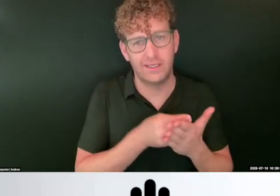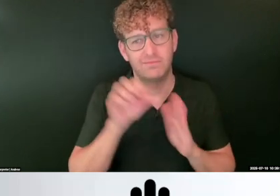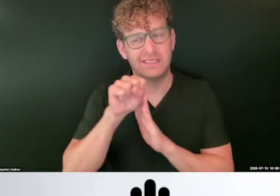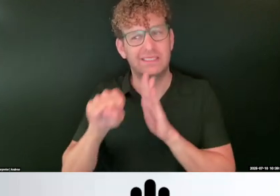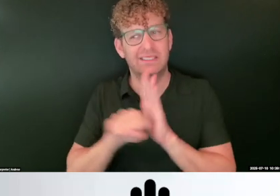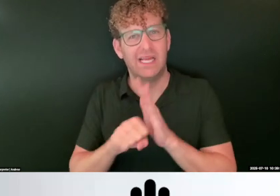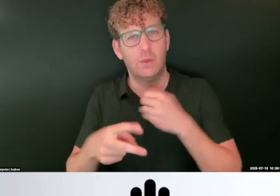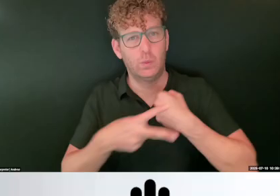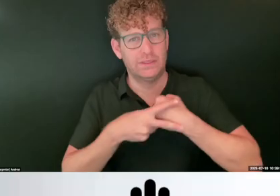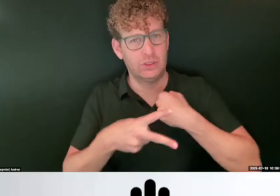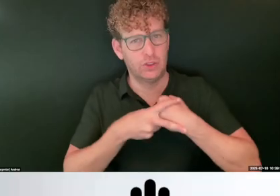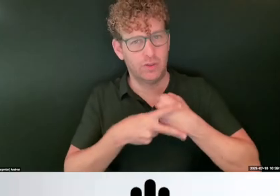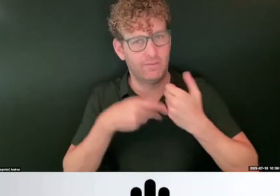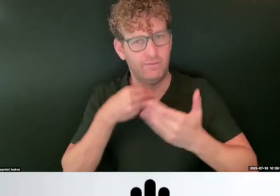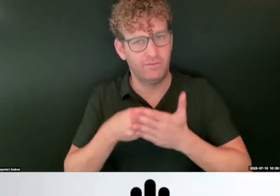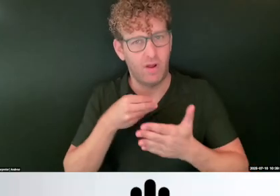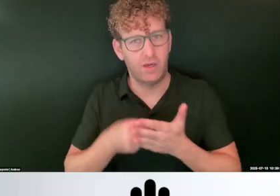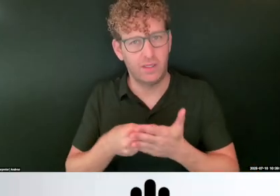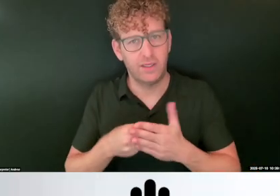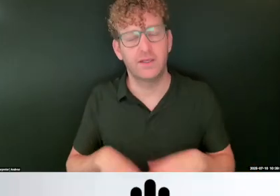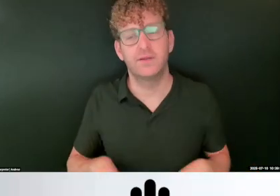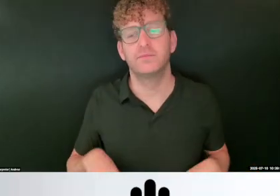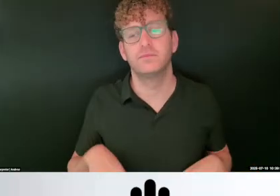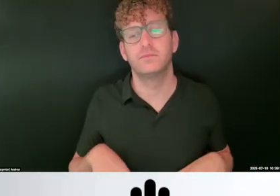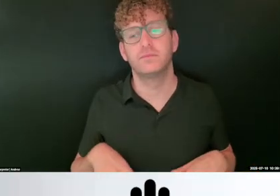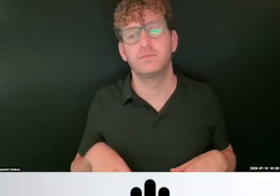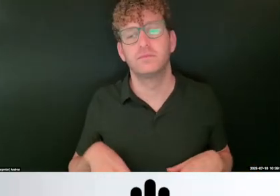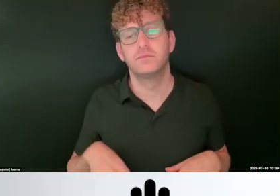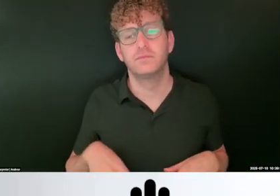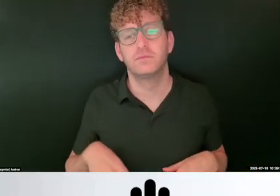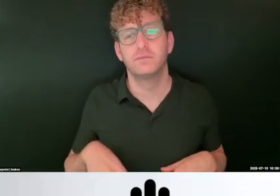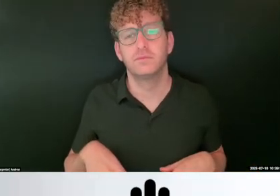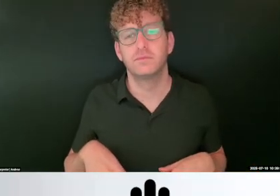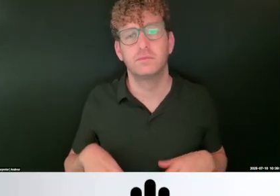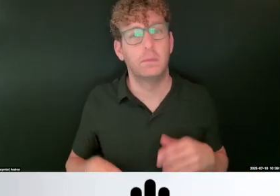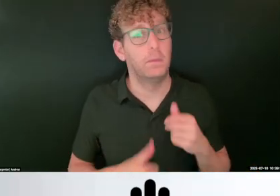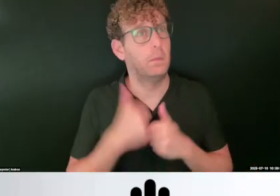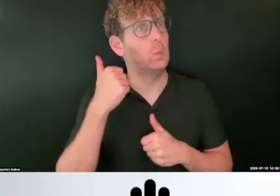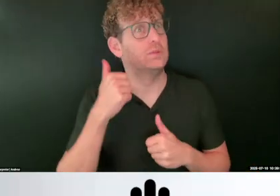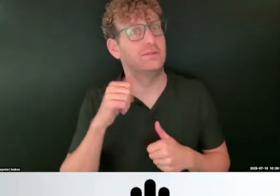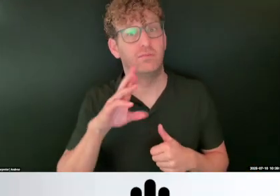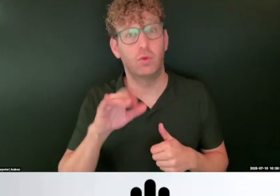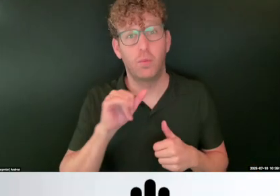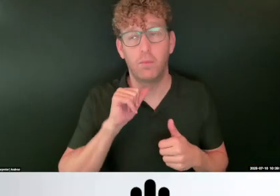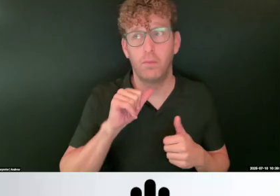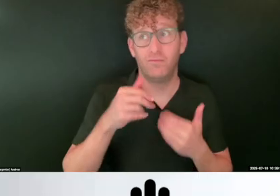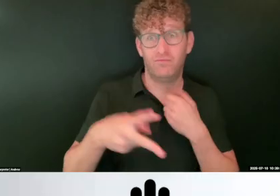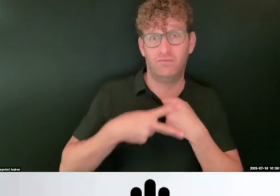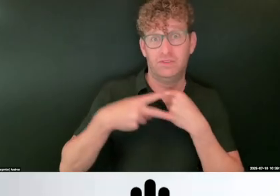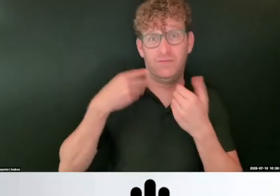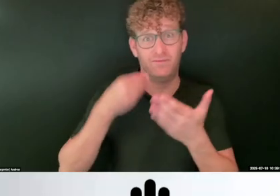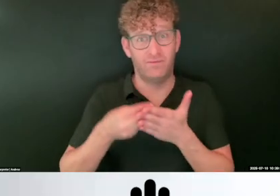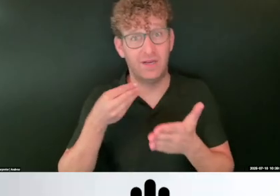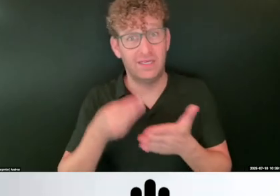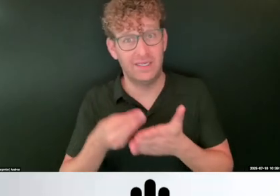the majority of the Carl Moyer funding has always been used in, at district air